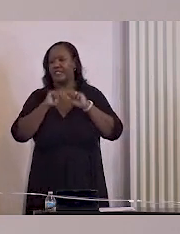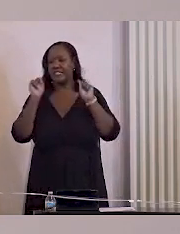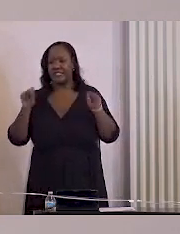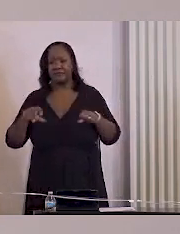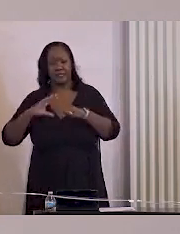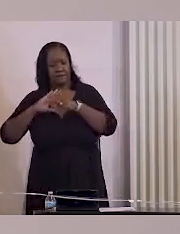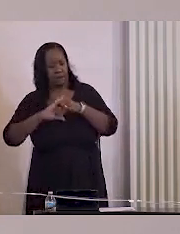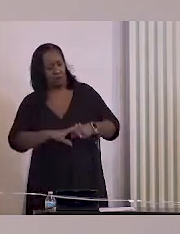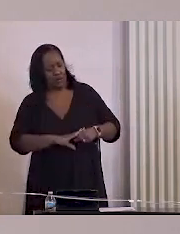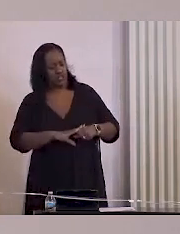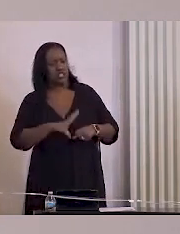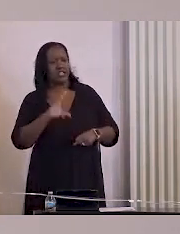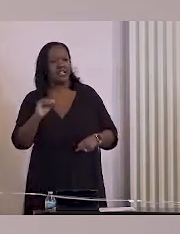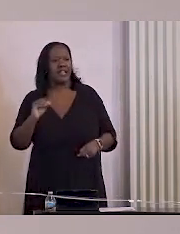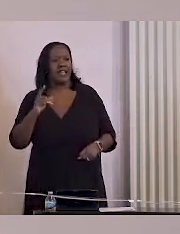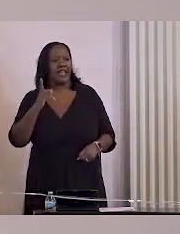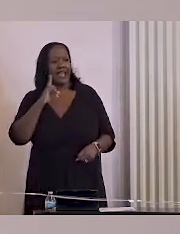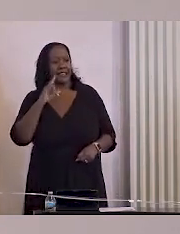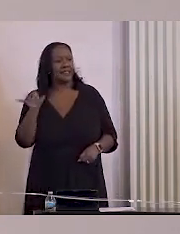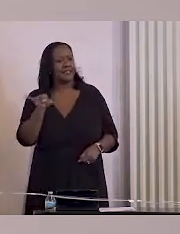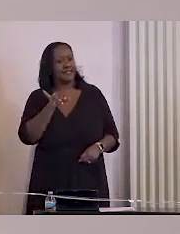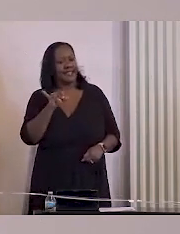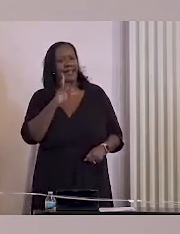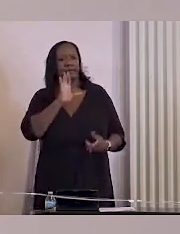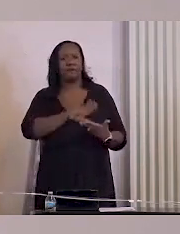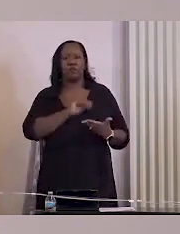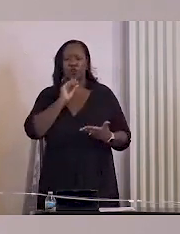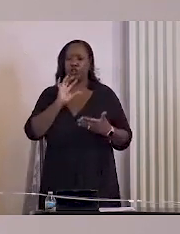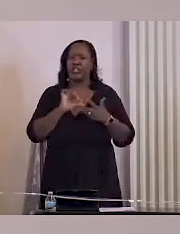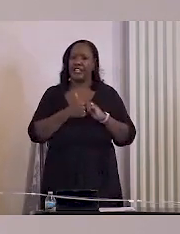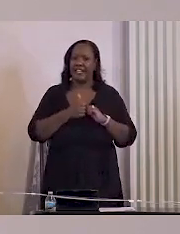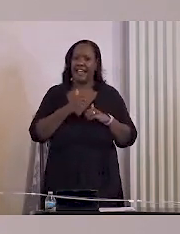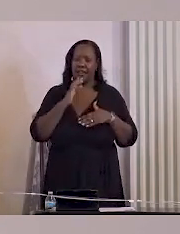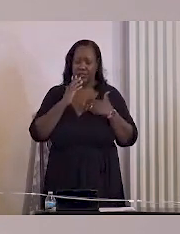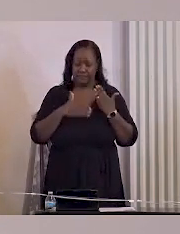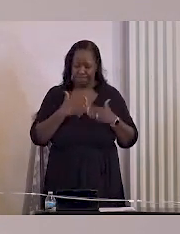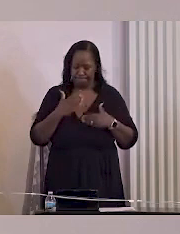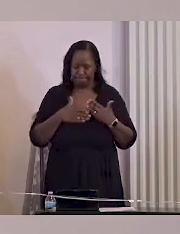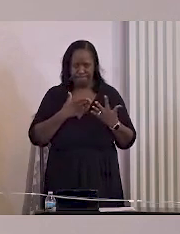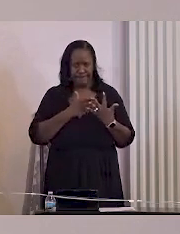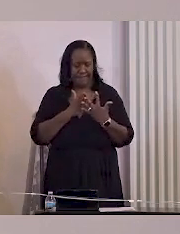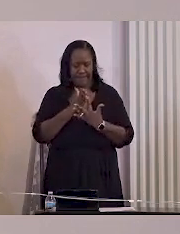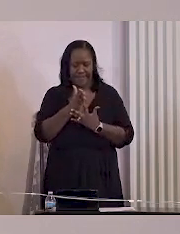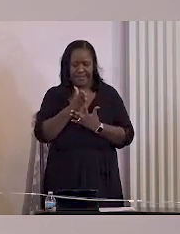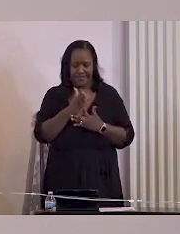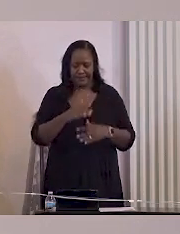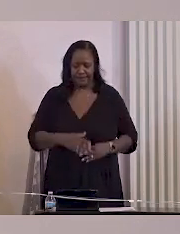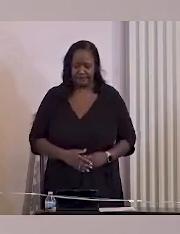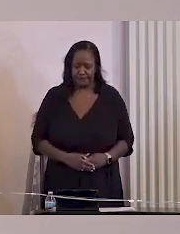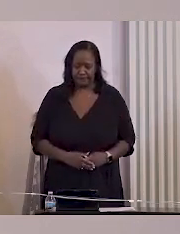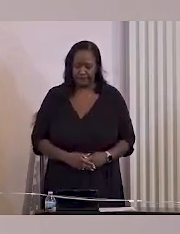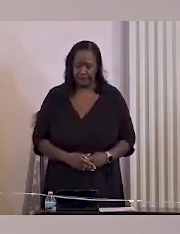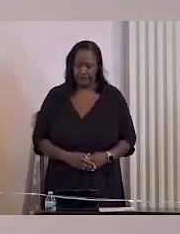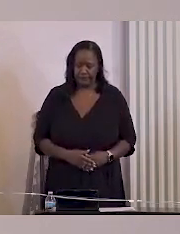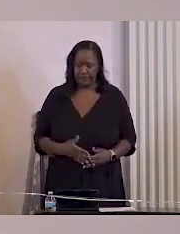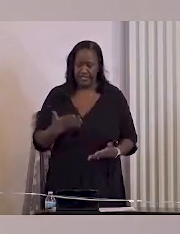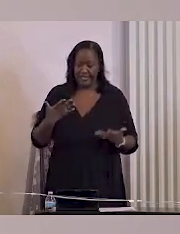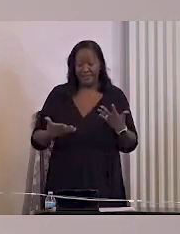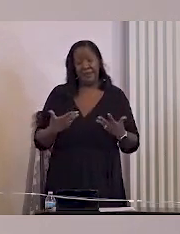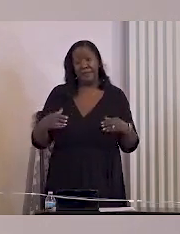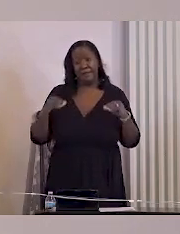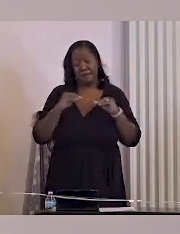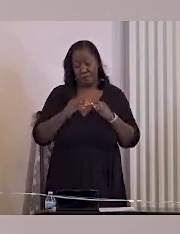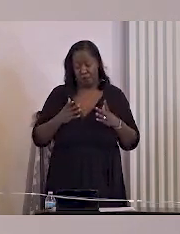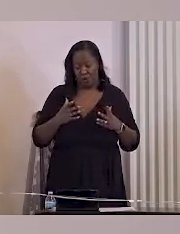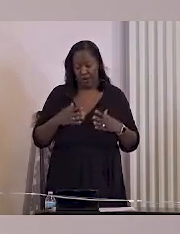of oppression as is in learning how to be anti-racist. I would argue it may be even more